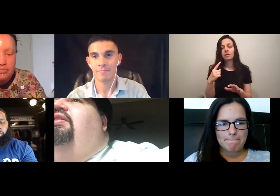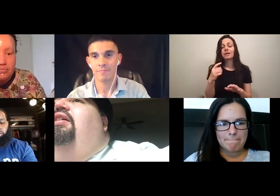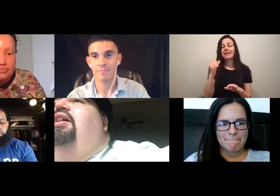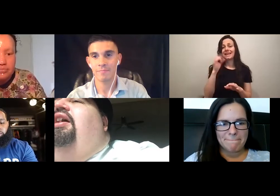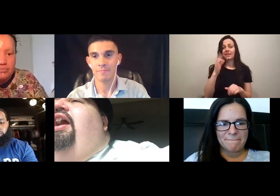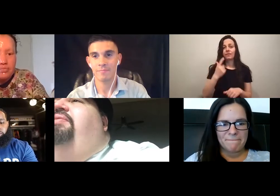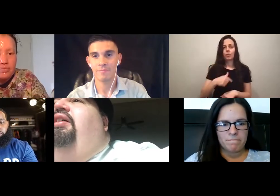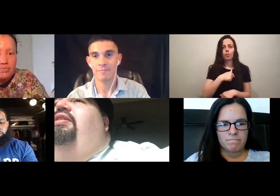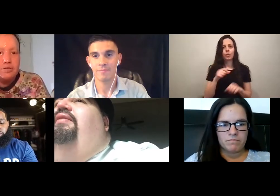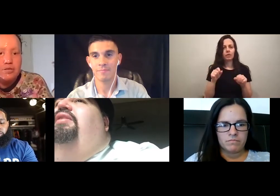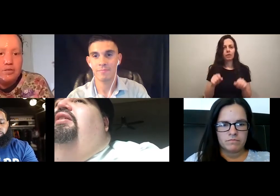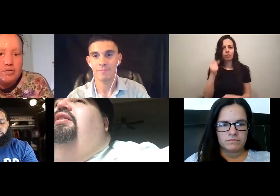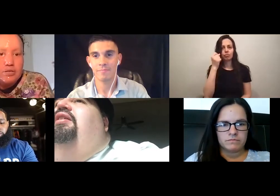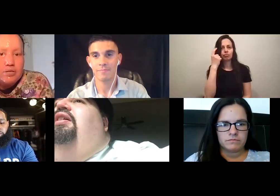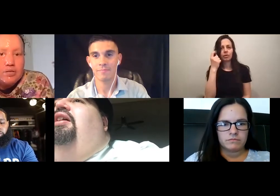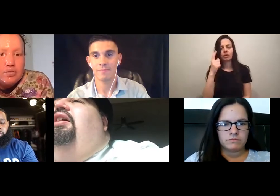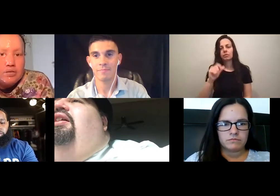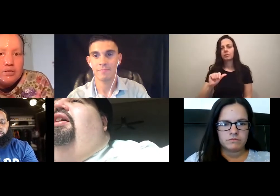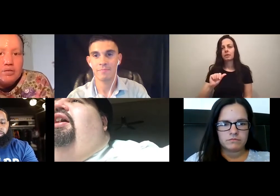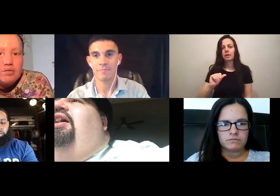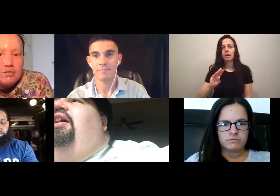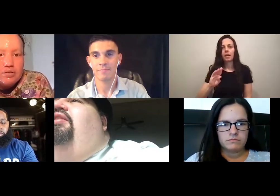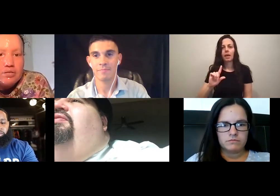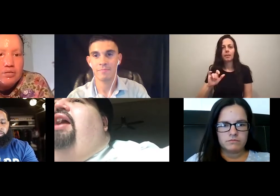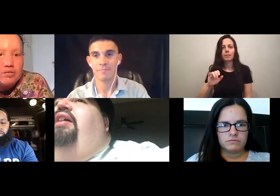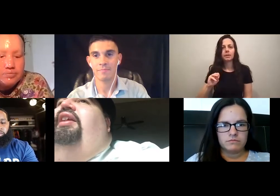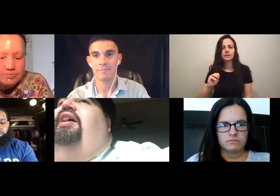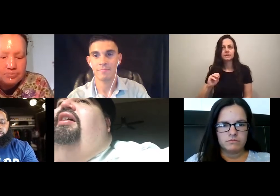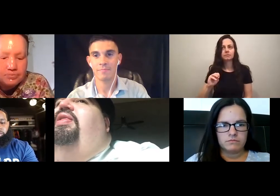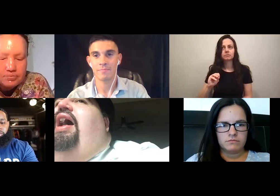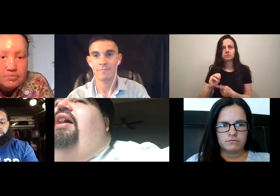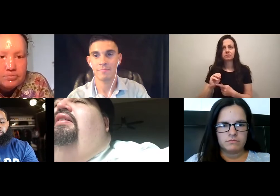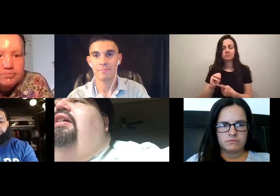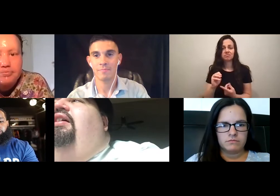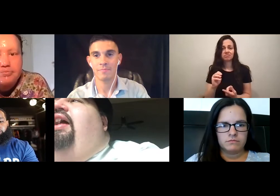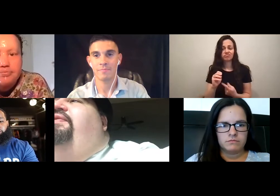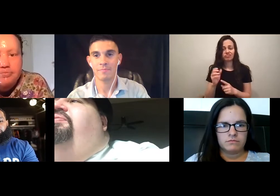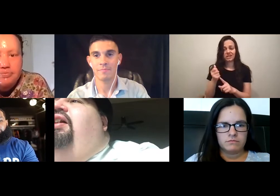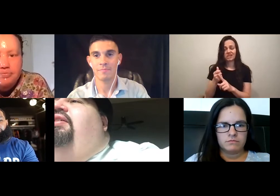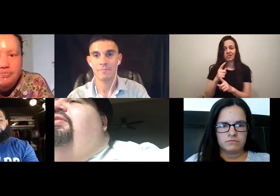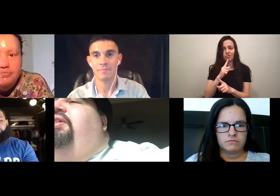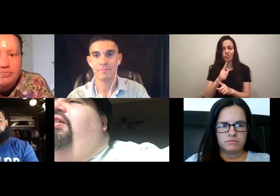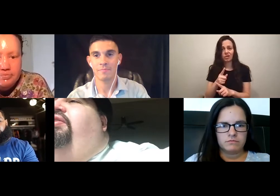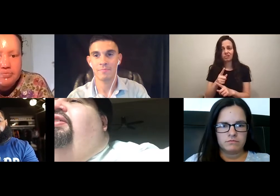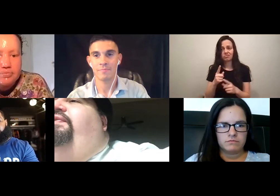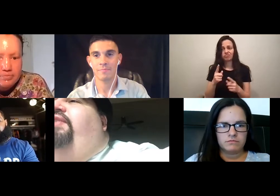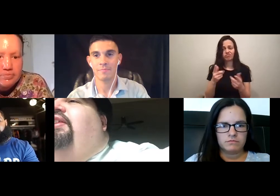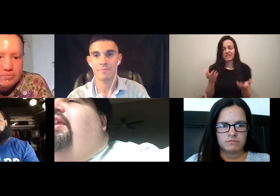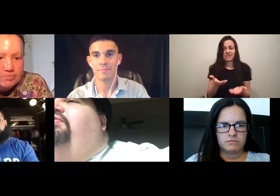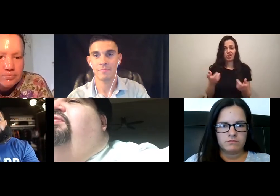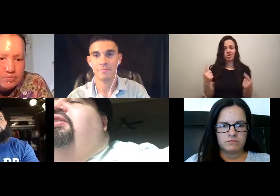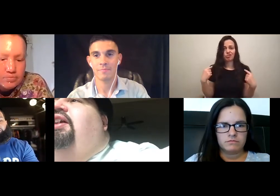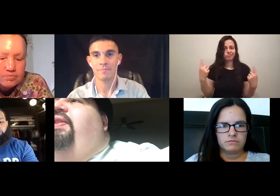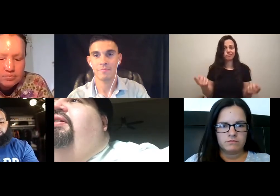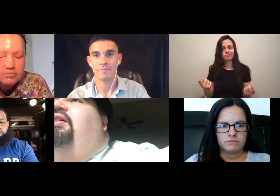that ableism is a reality that is ever present, but also something that